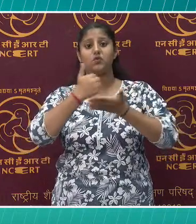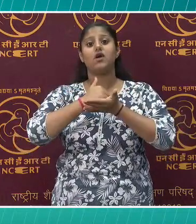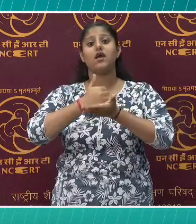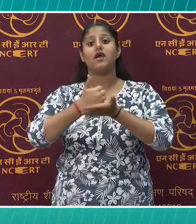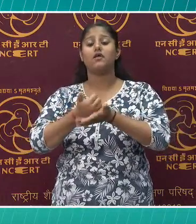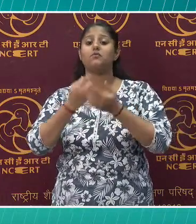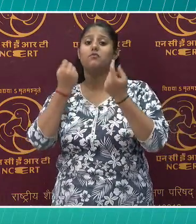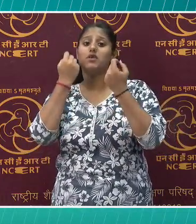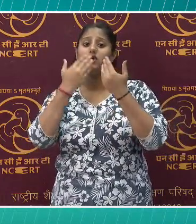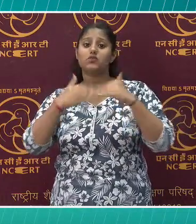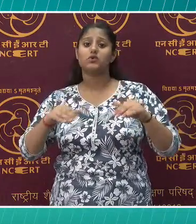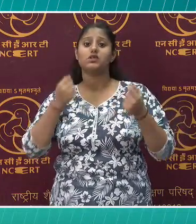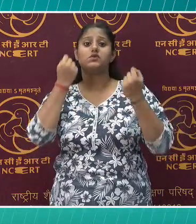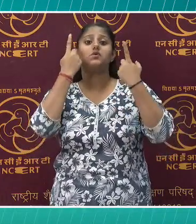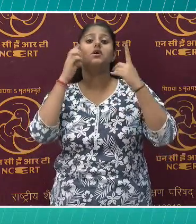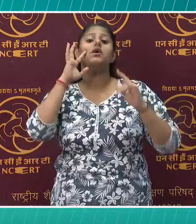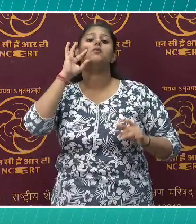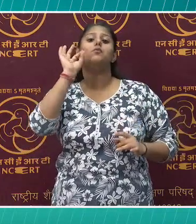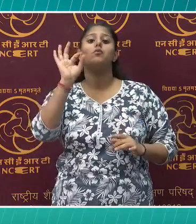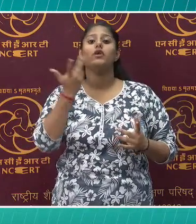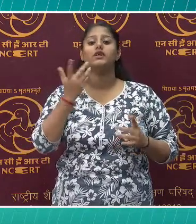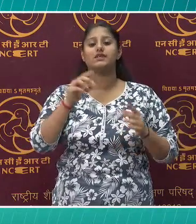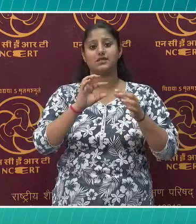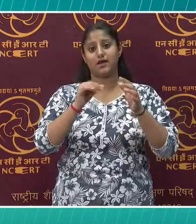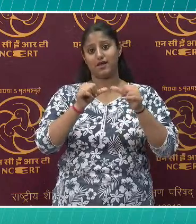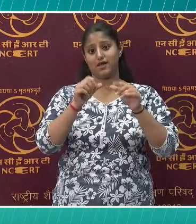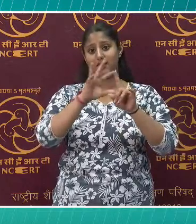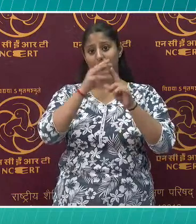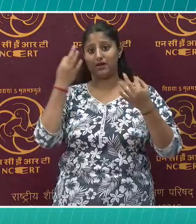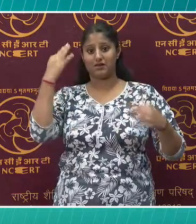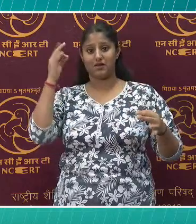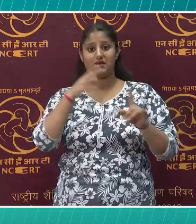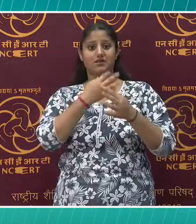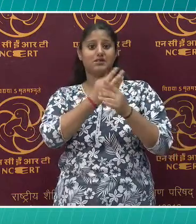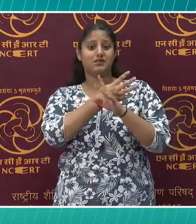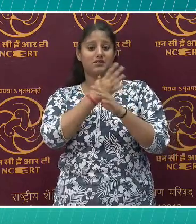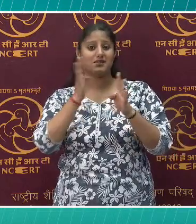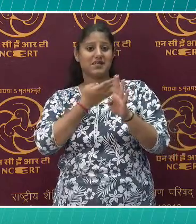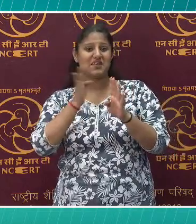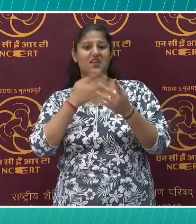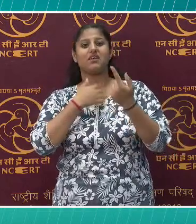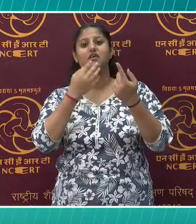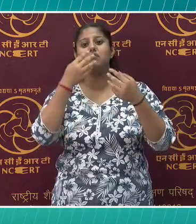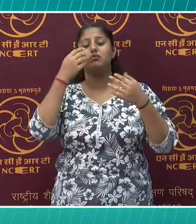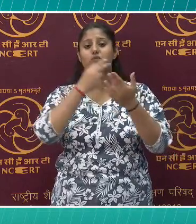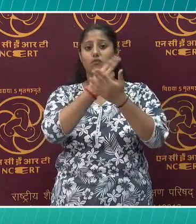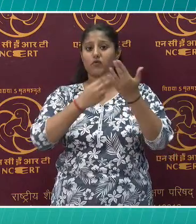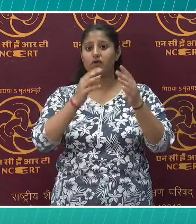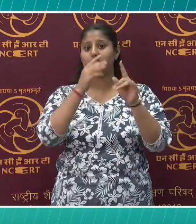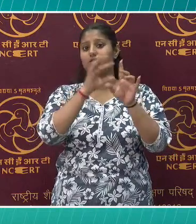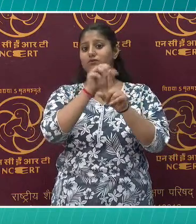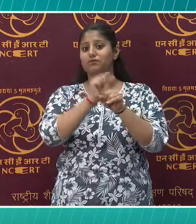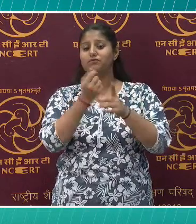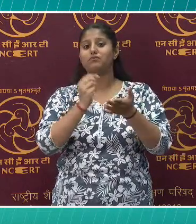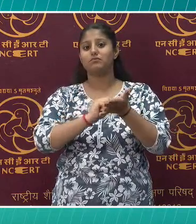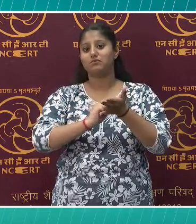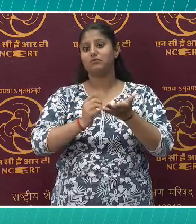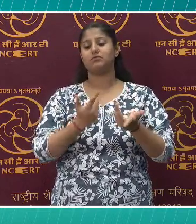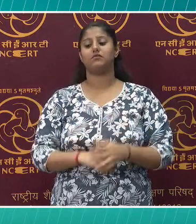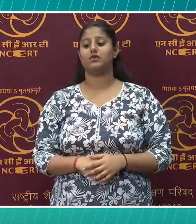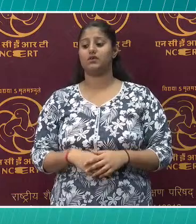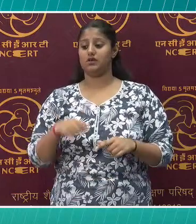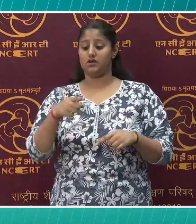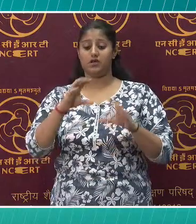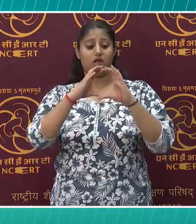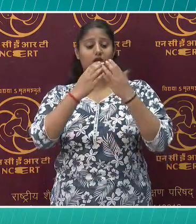everybody understand the importance of arts. Right. So now it will be a curricular area right Yes. from class 3 to 12. Yes. And